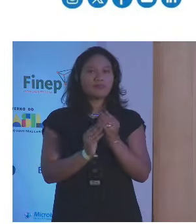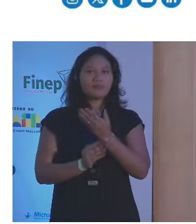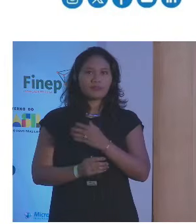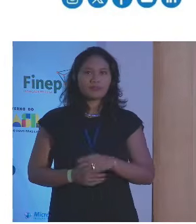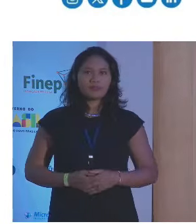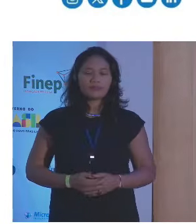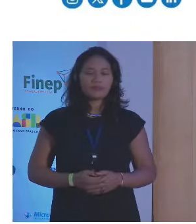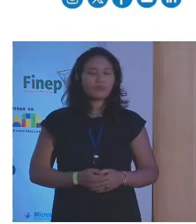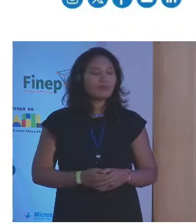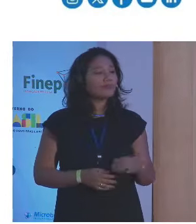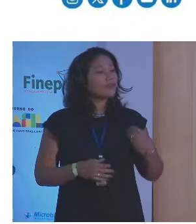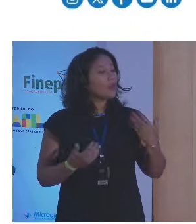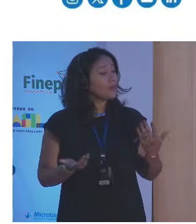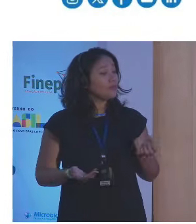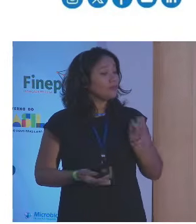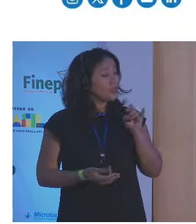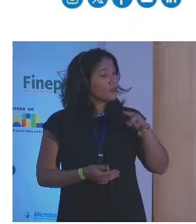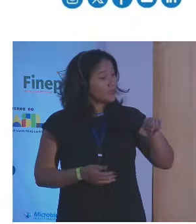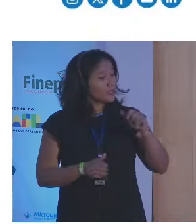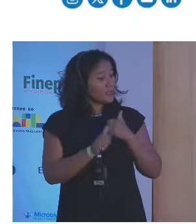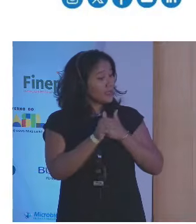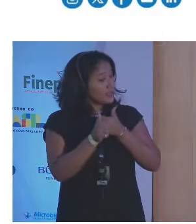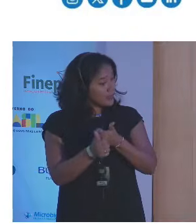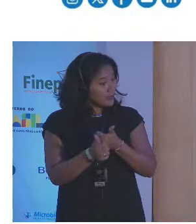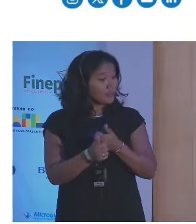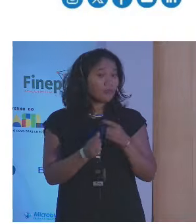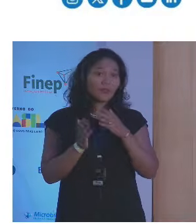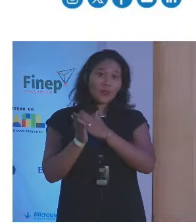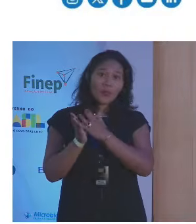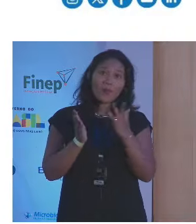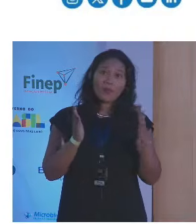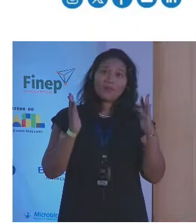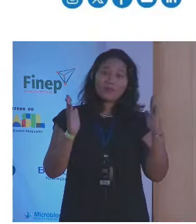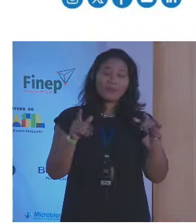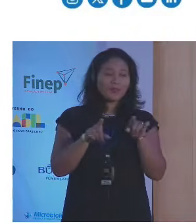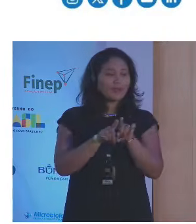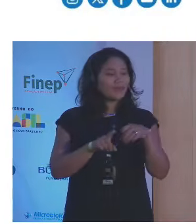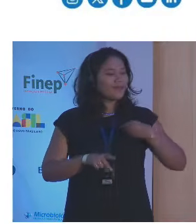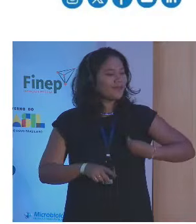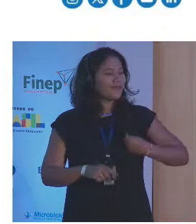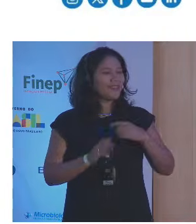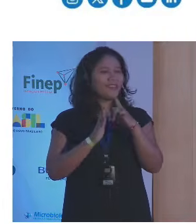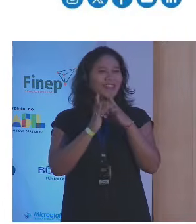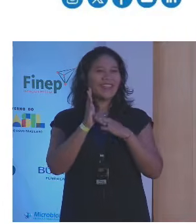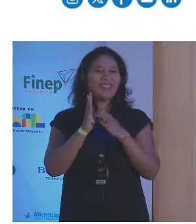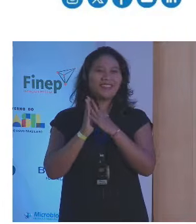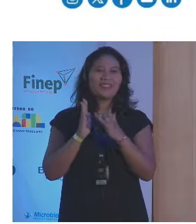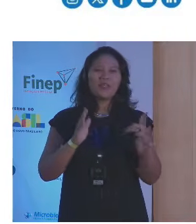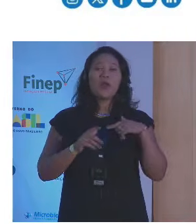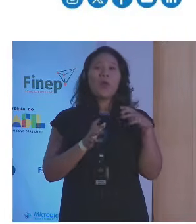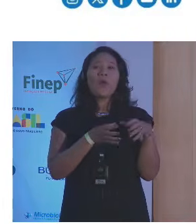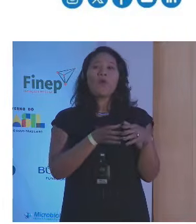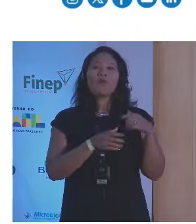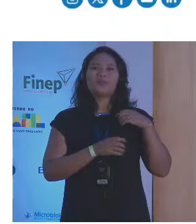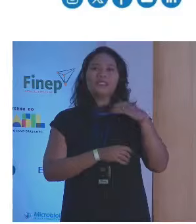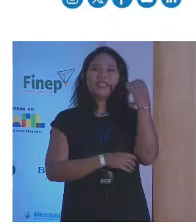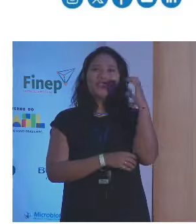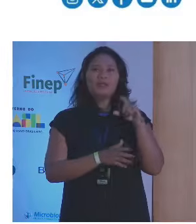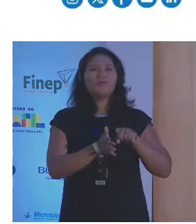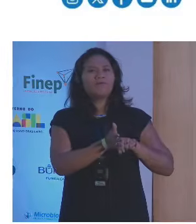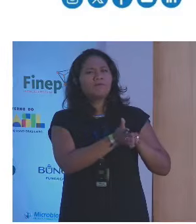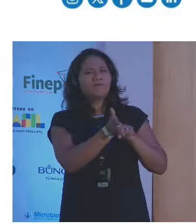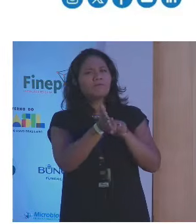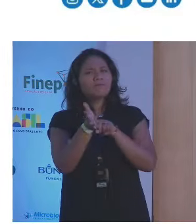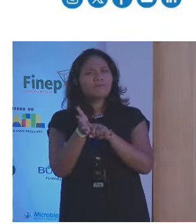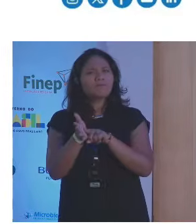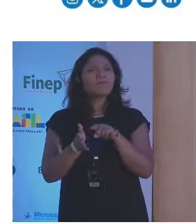So if you follow me from the start, this 1 or 2 decades, we have a group of scientists, and then we have this part of the